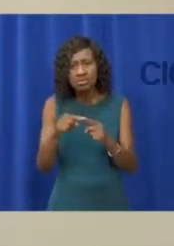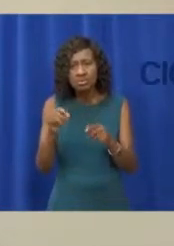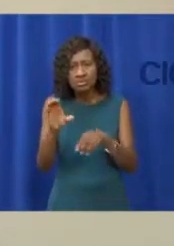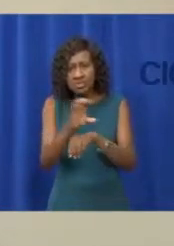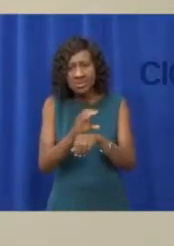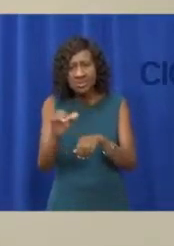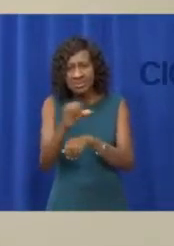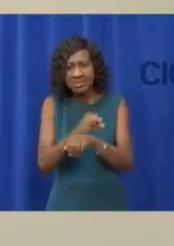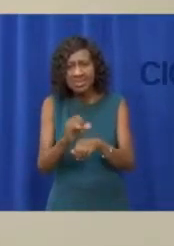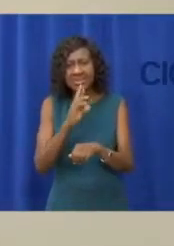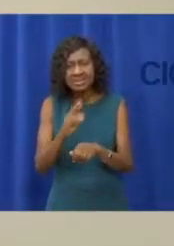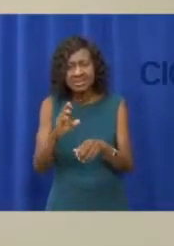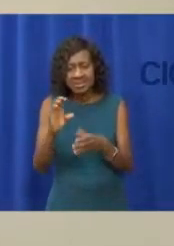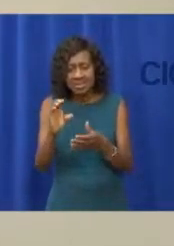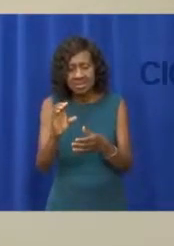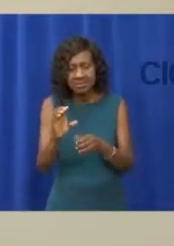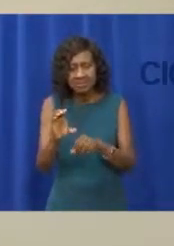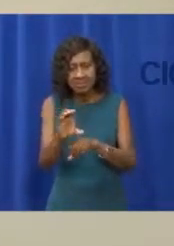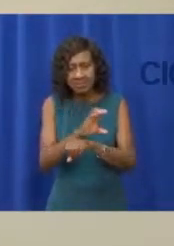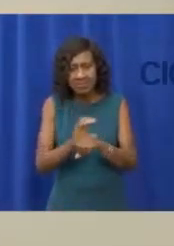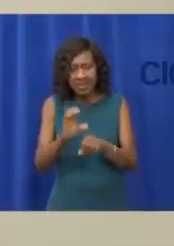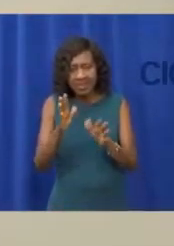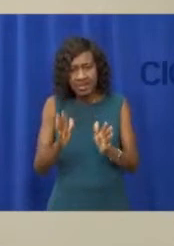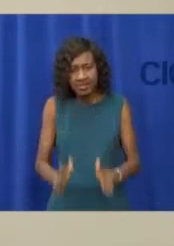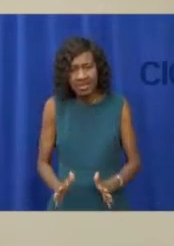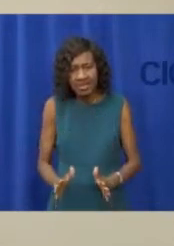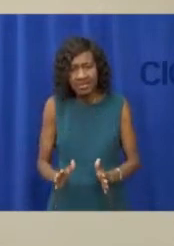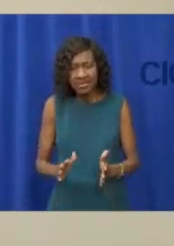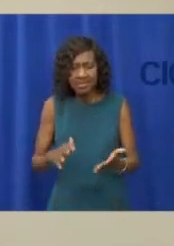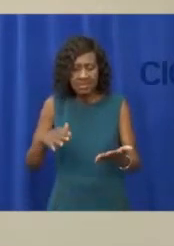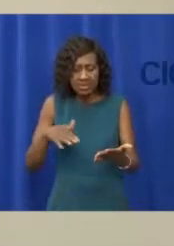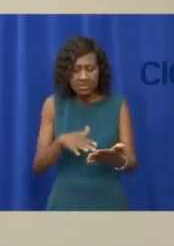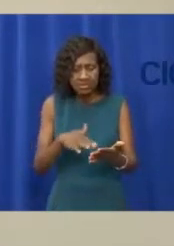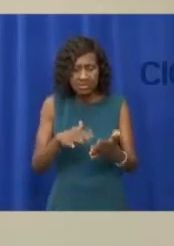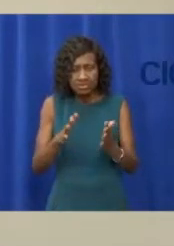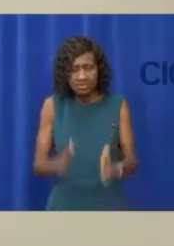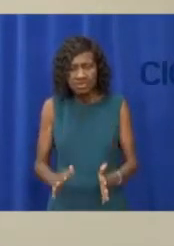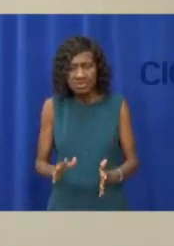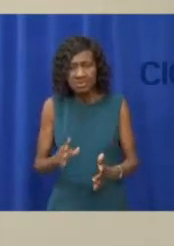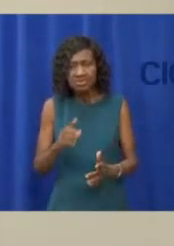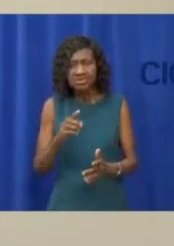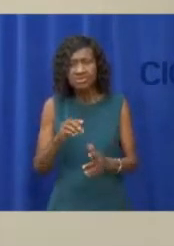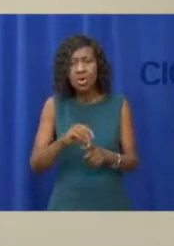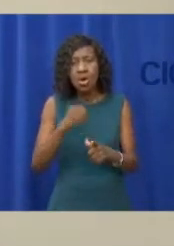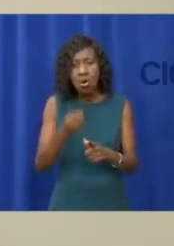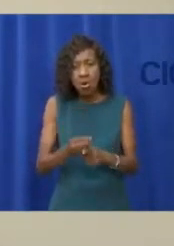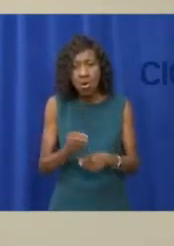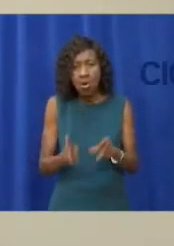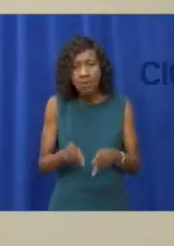Caymanians, students, or persons who have a right to live here.